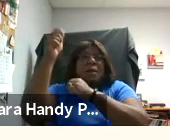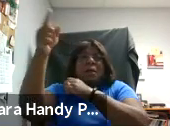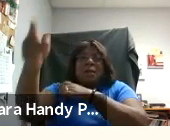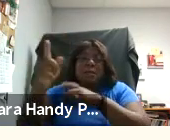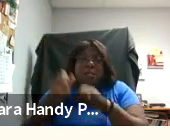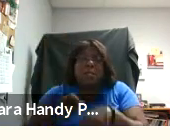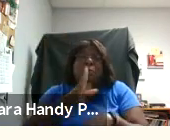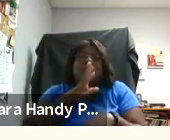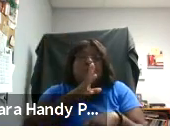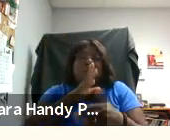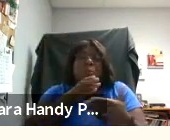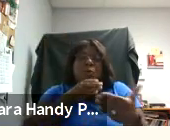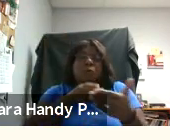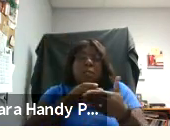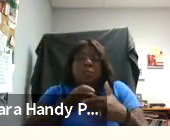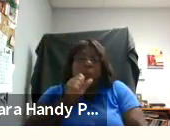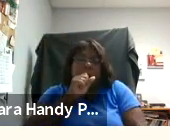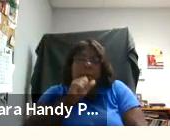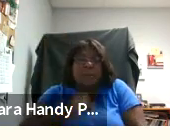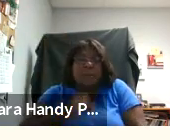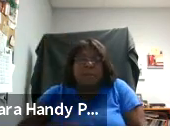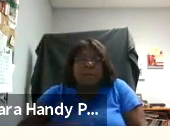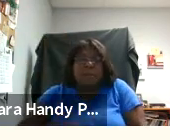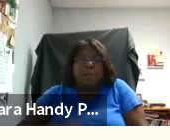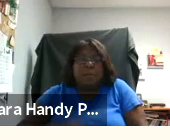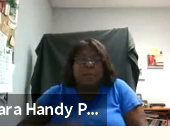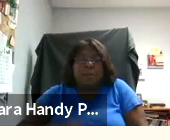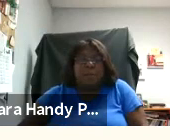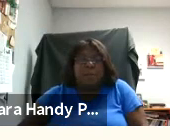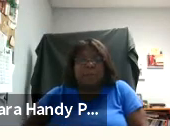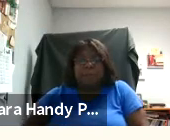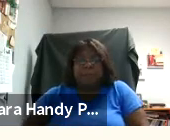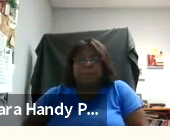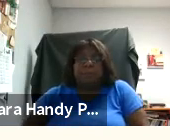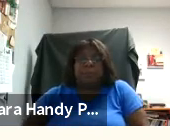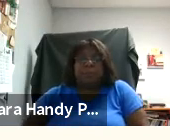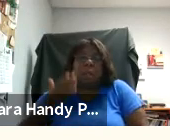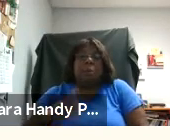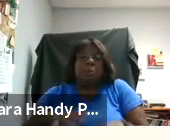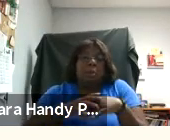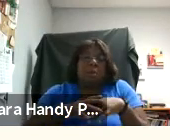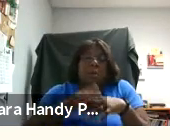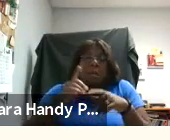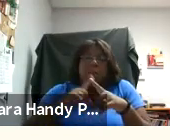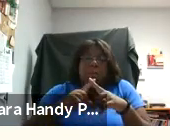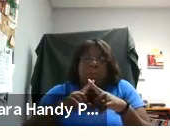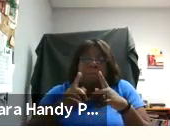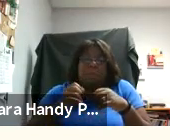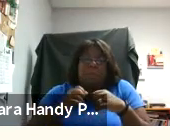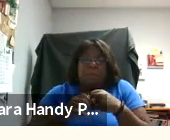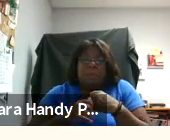more directly into a mic? I don't know. I'm in the big room. Yeah.